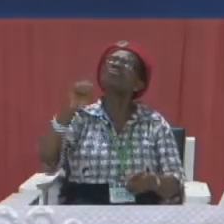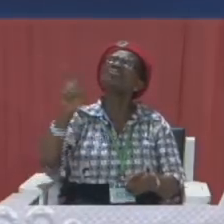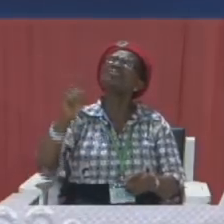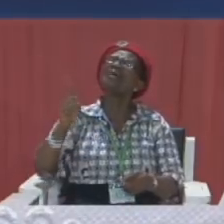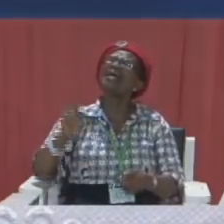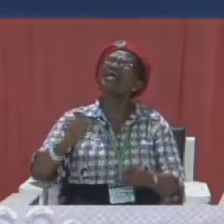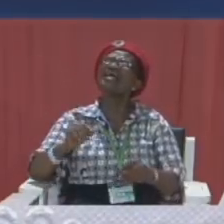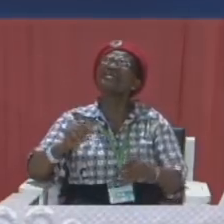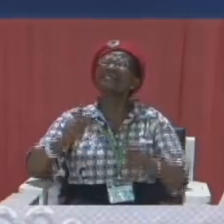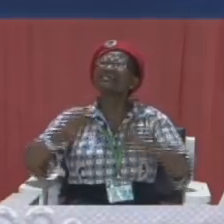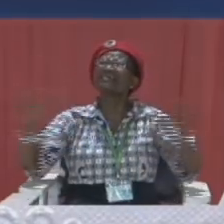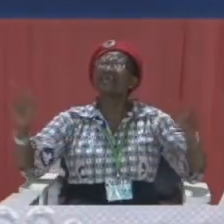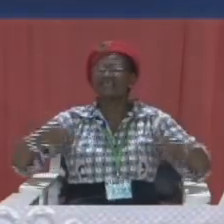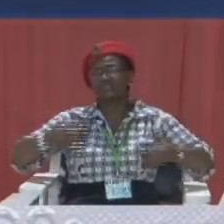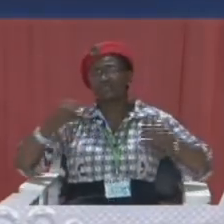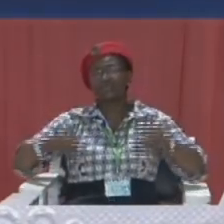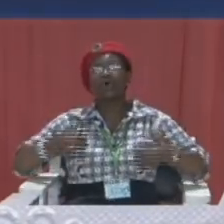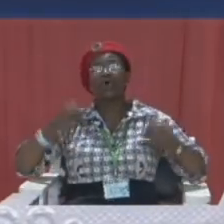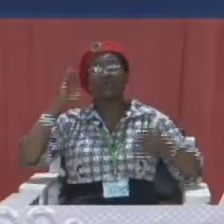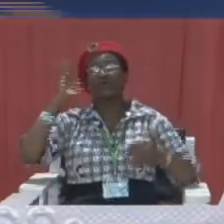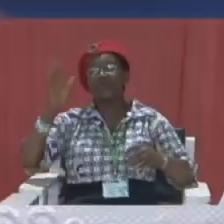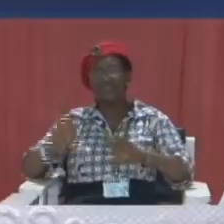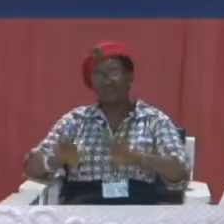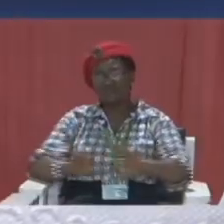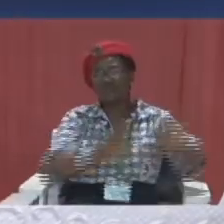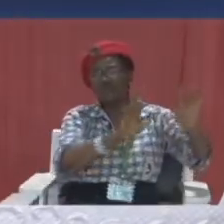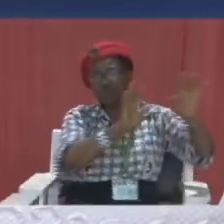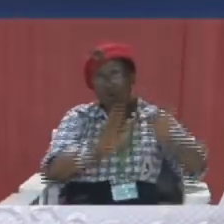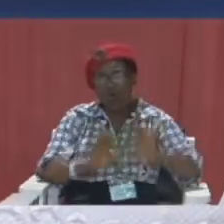And then